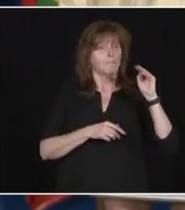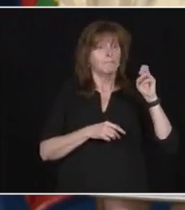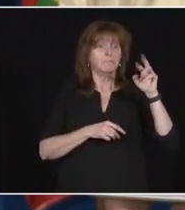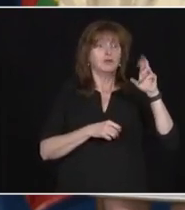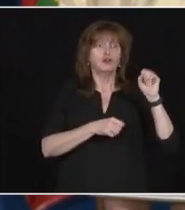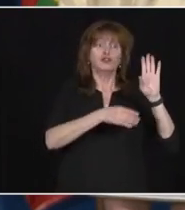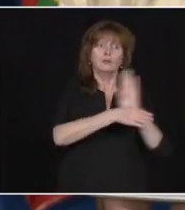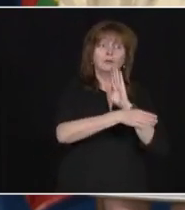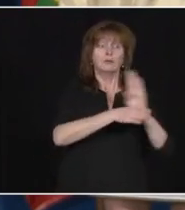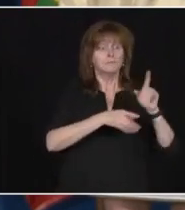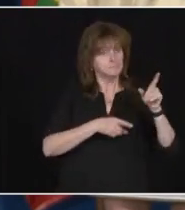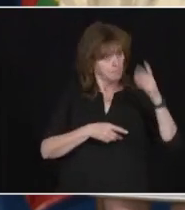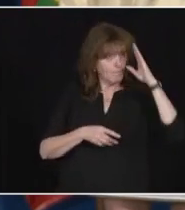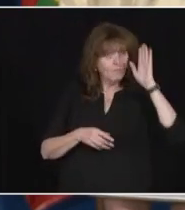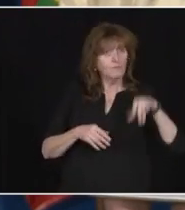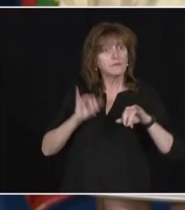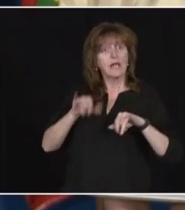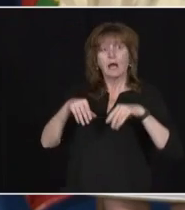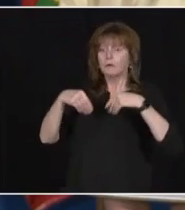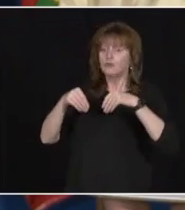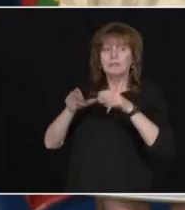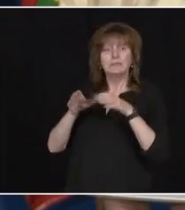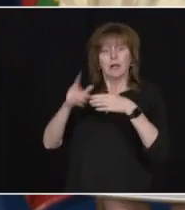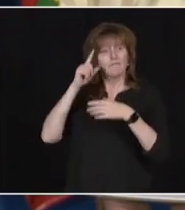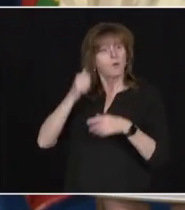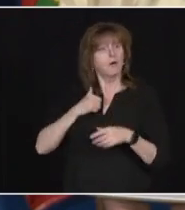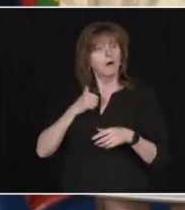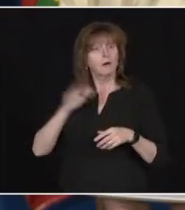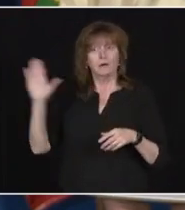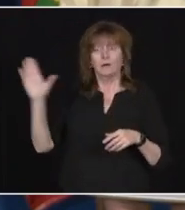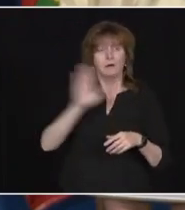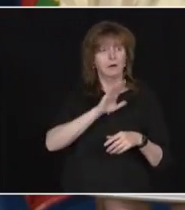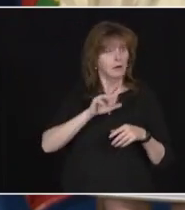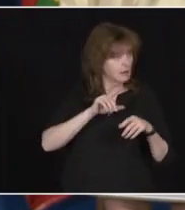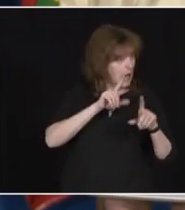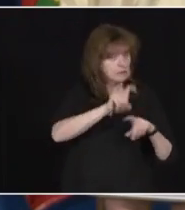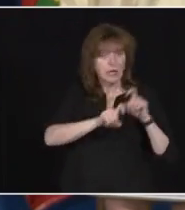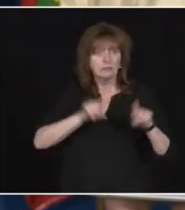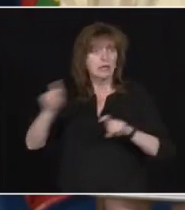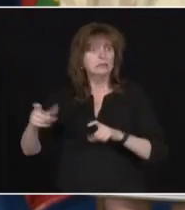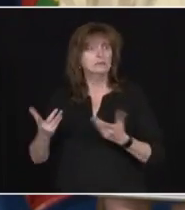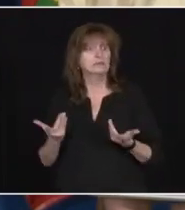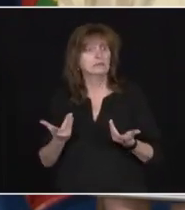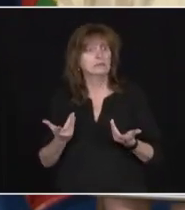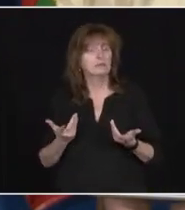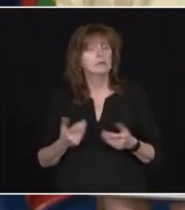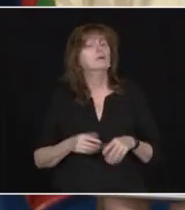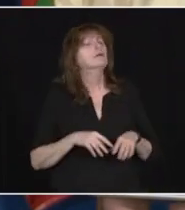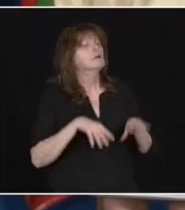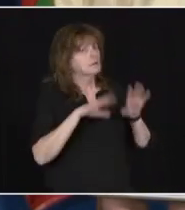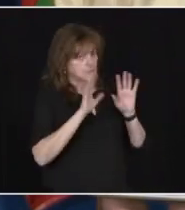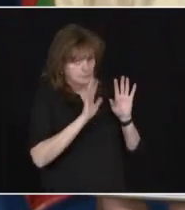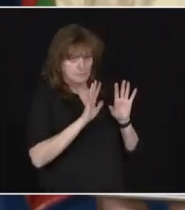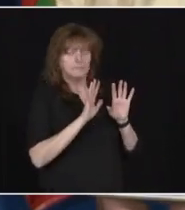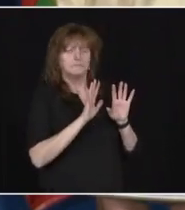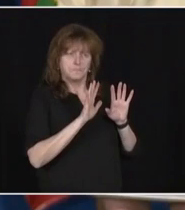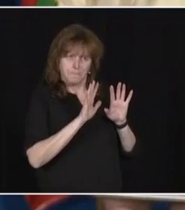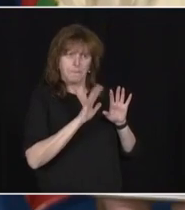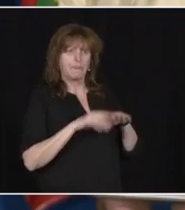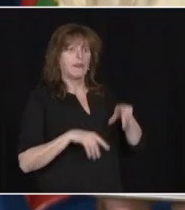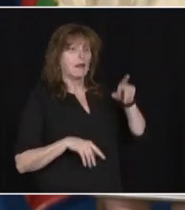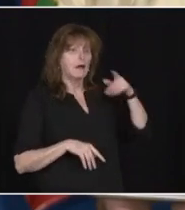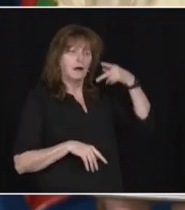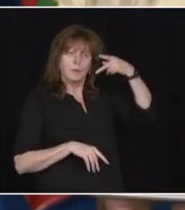1.2 million leases. This came out came up in the conversation with the premiers and the prime